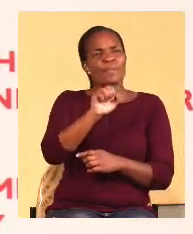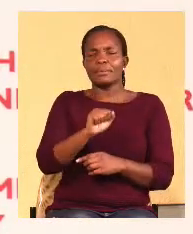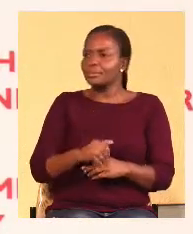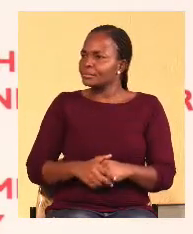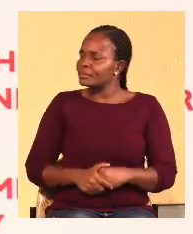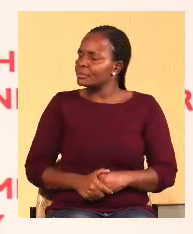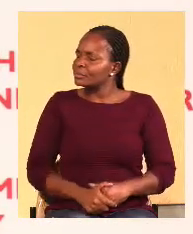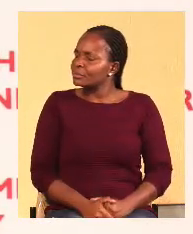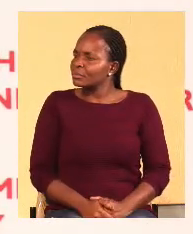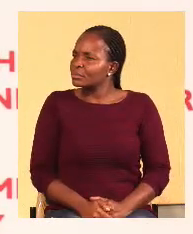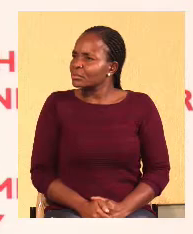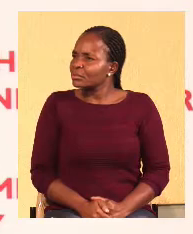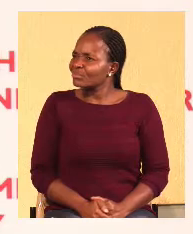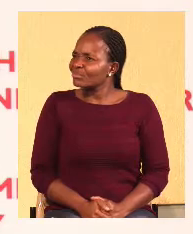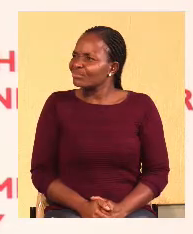FM.